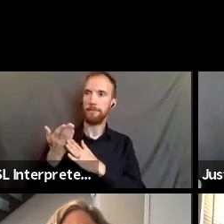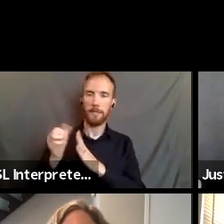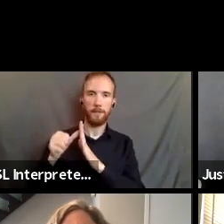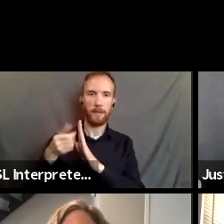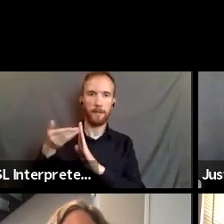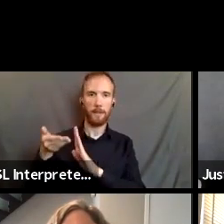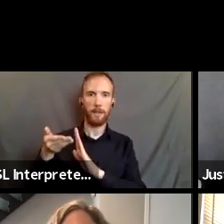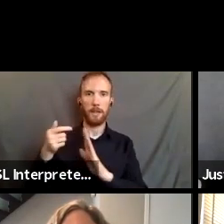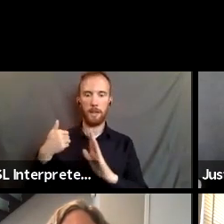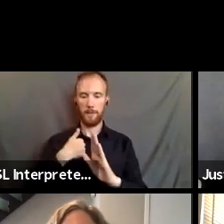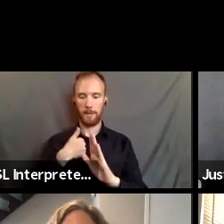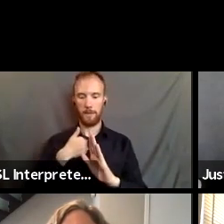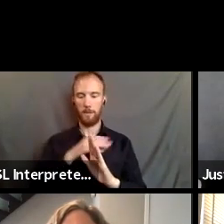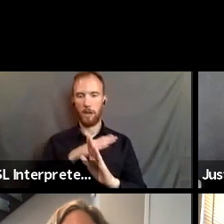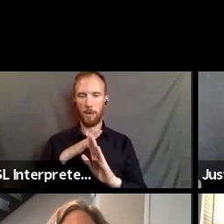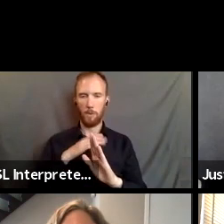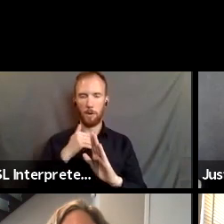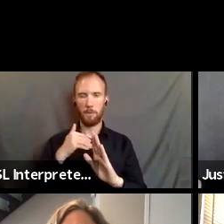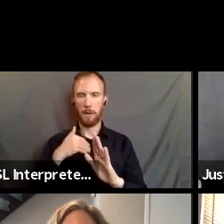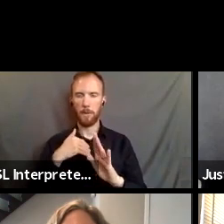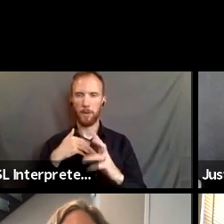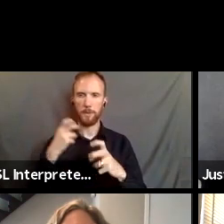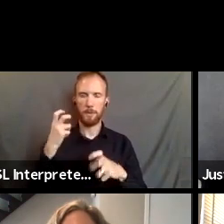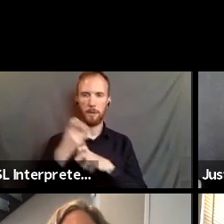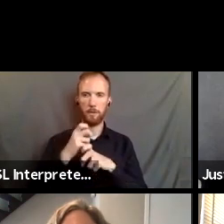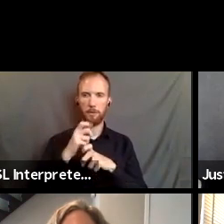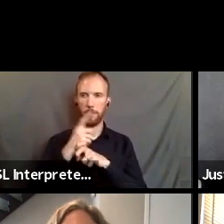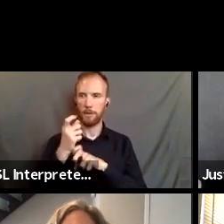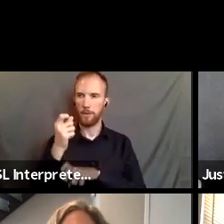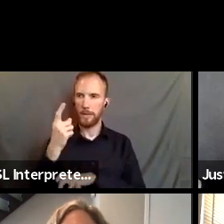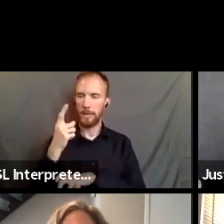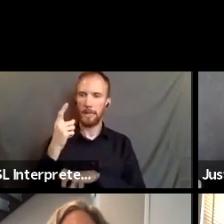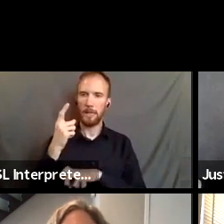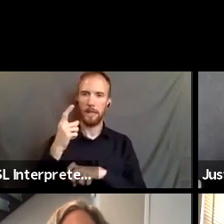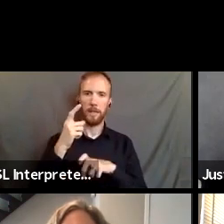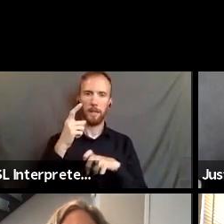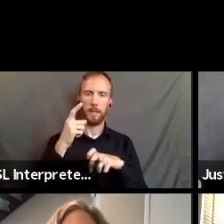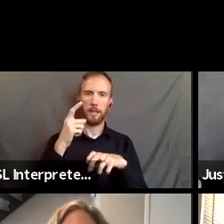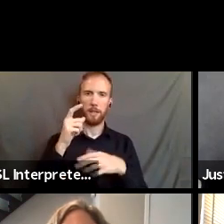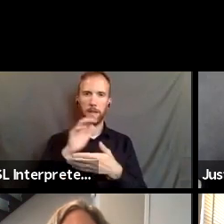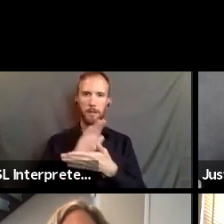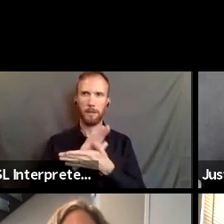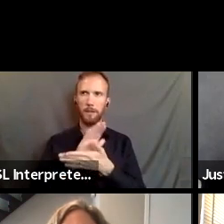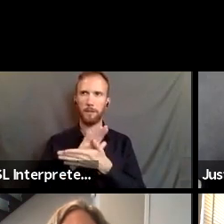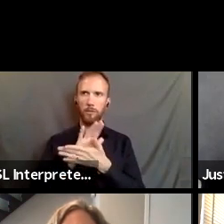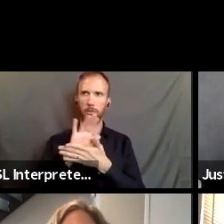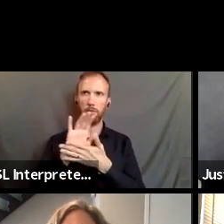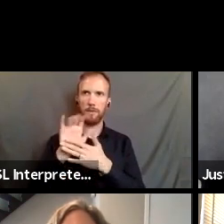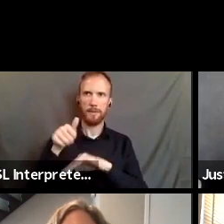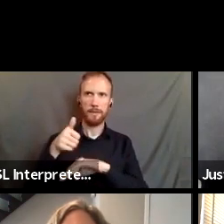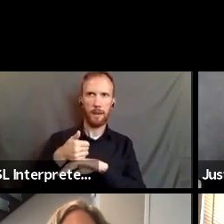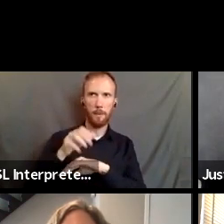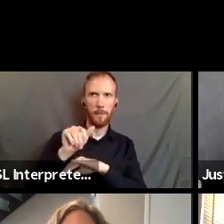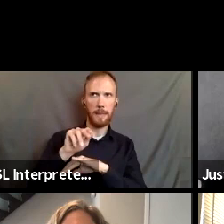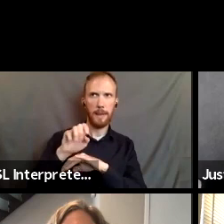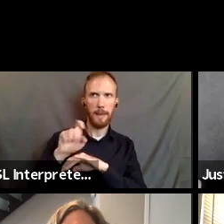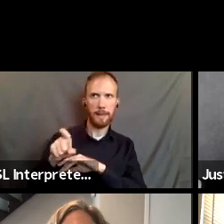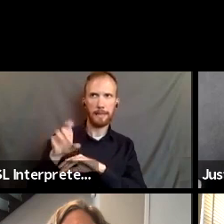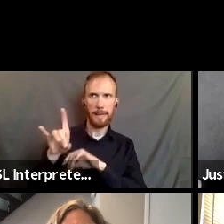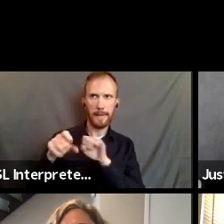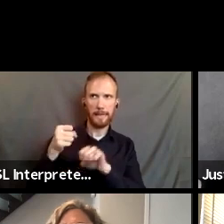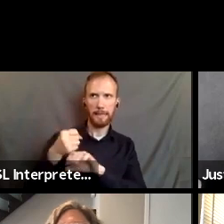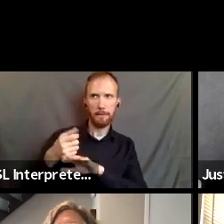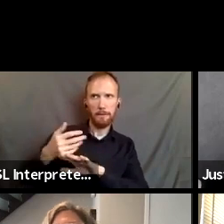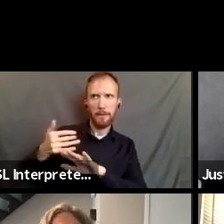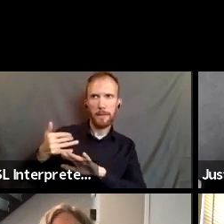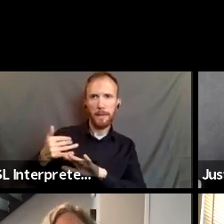was sort of difficult to get my head around you know the school had an annex just eight years ago um there are schools nearby that